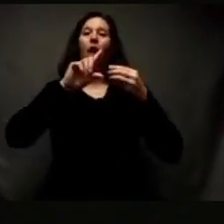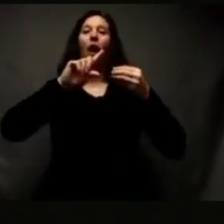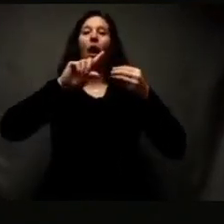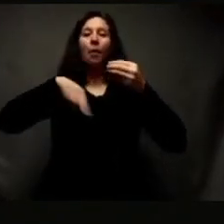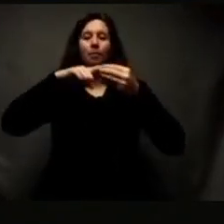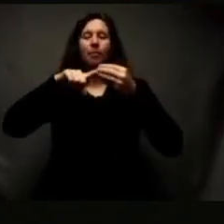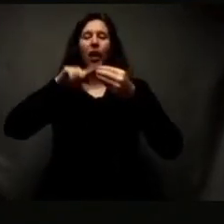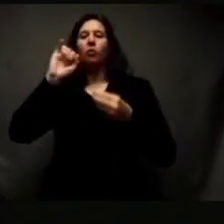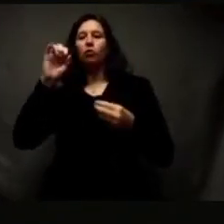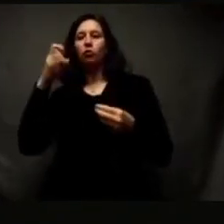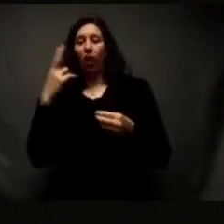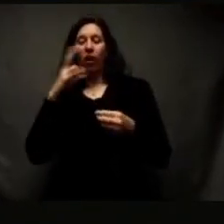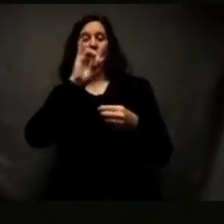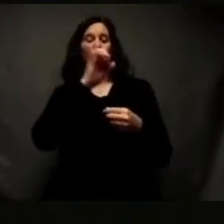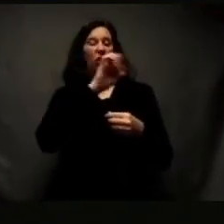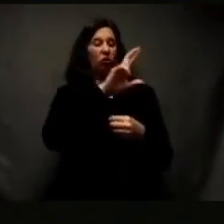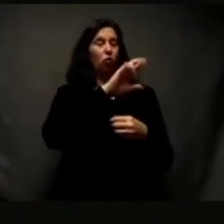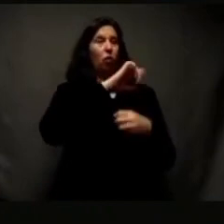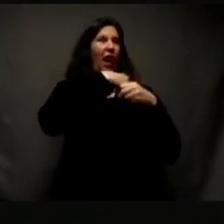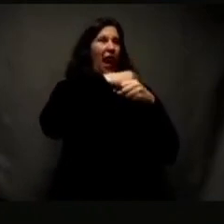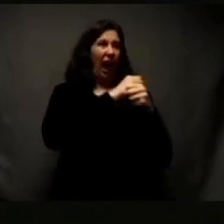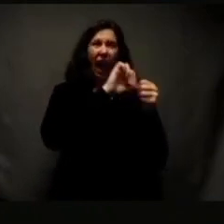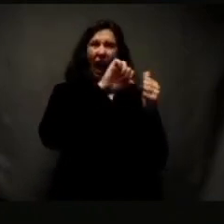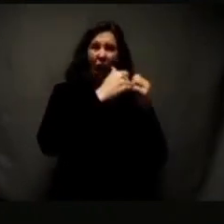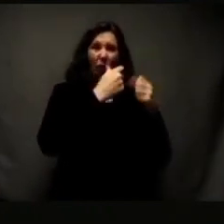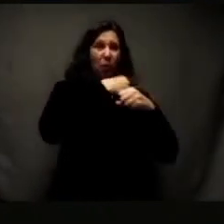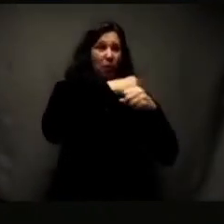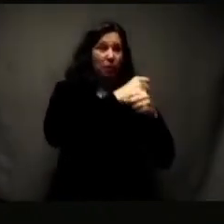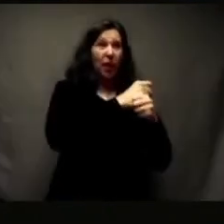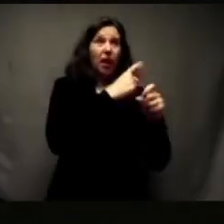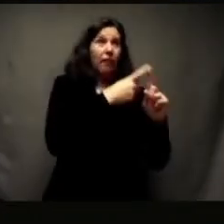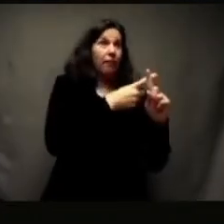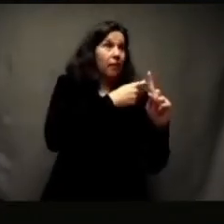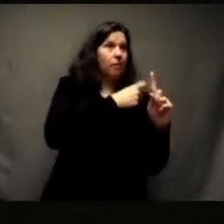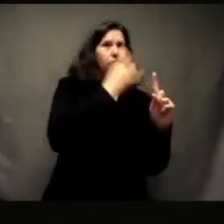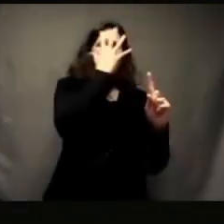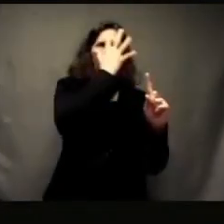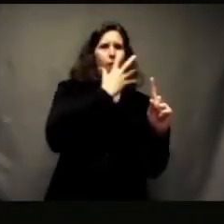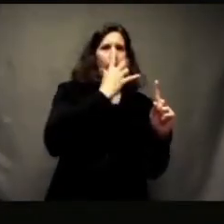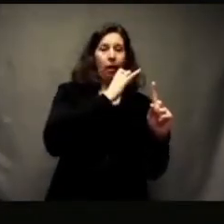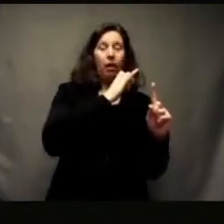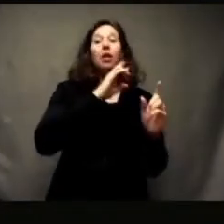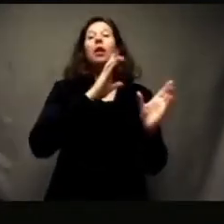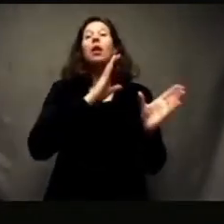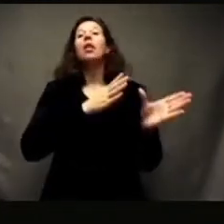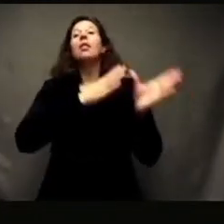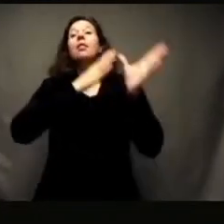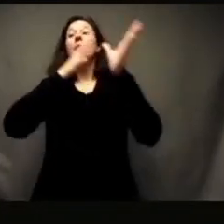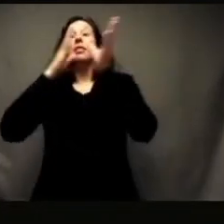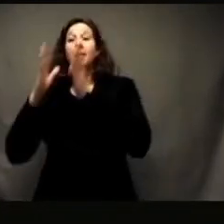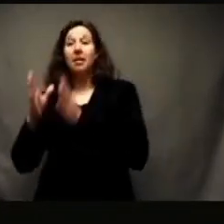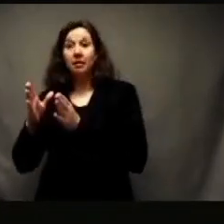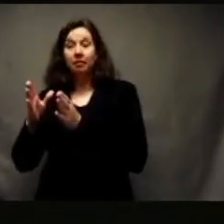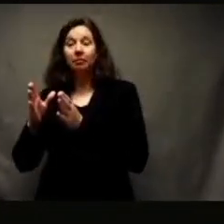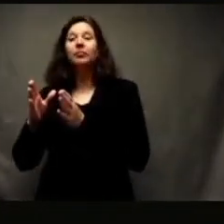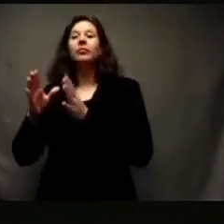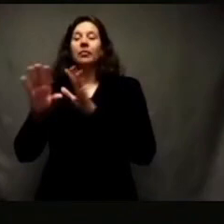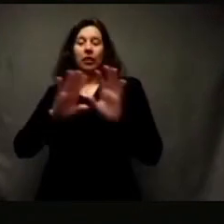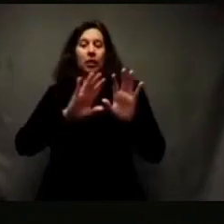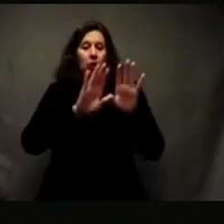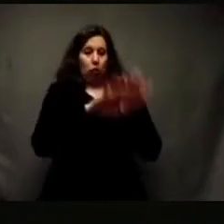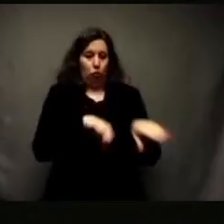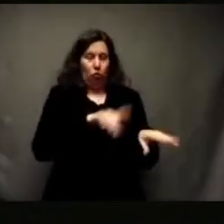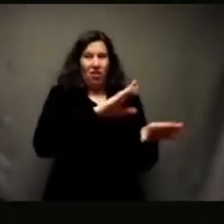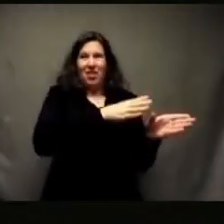and ScratchJr, how they were made, where they come from, and what they look like. And then we'll start talking about the children